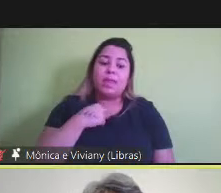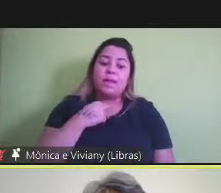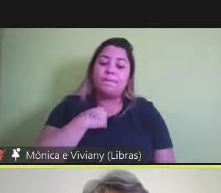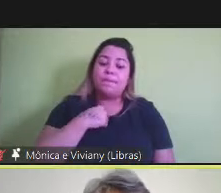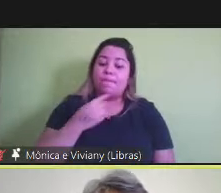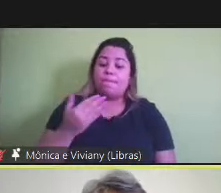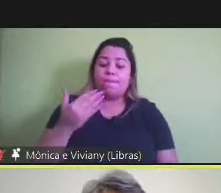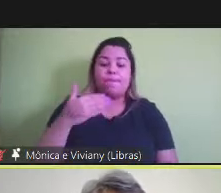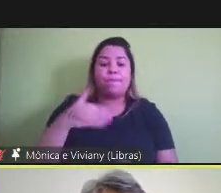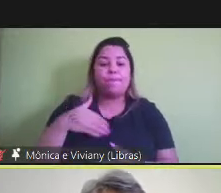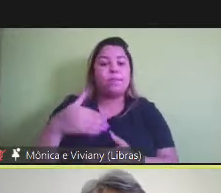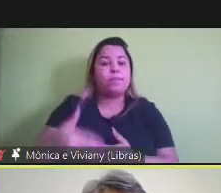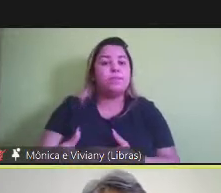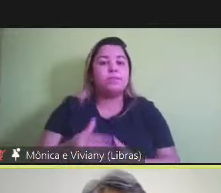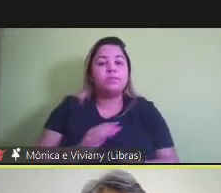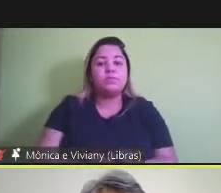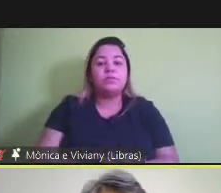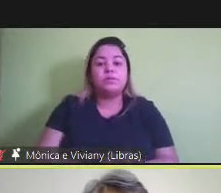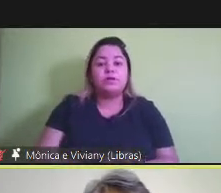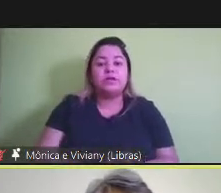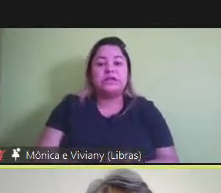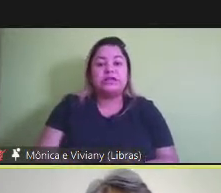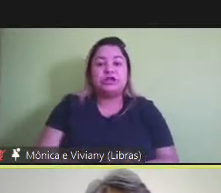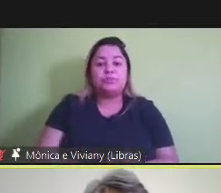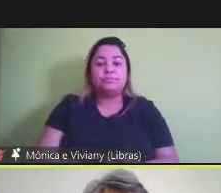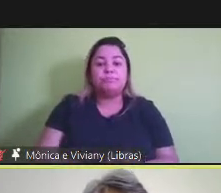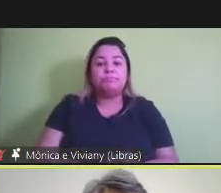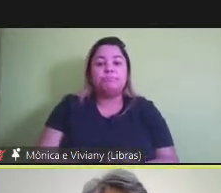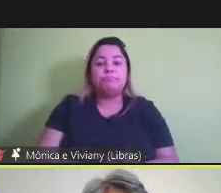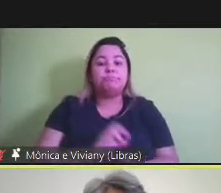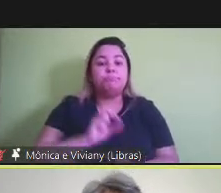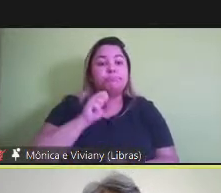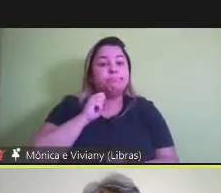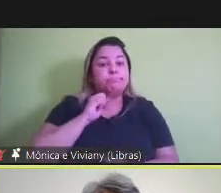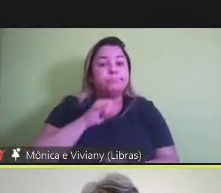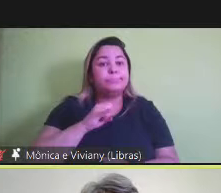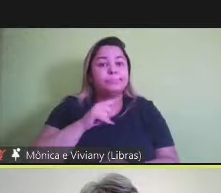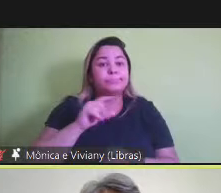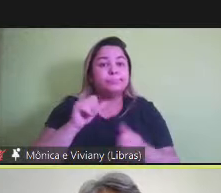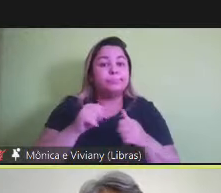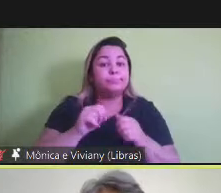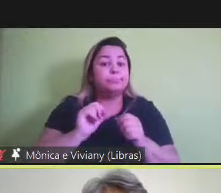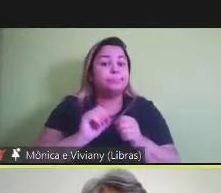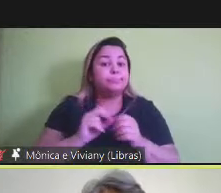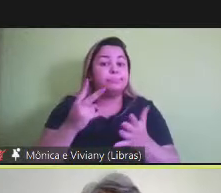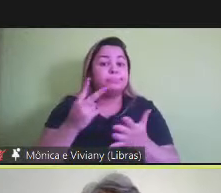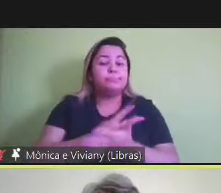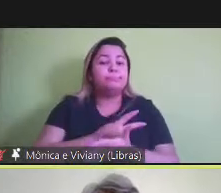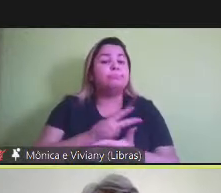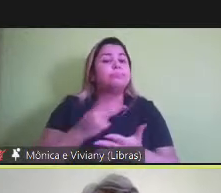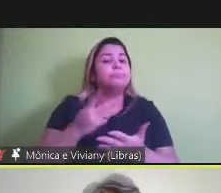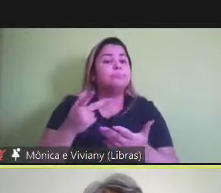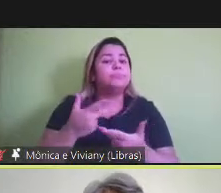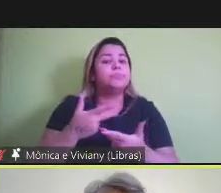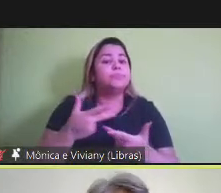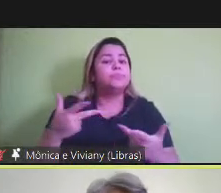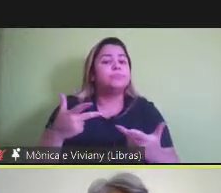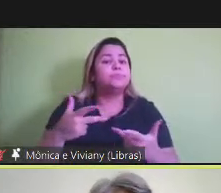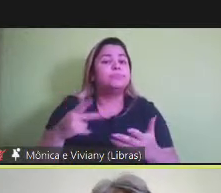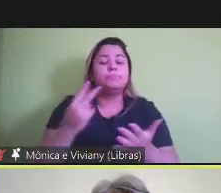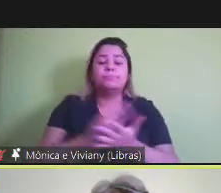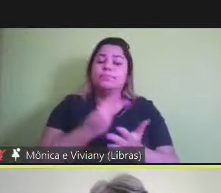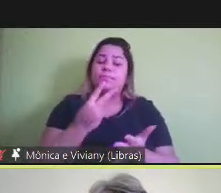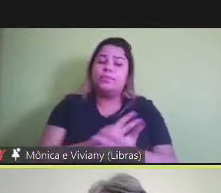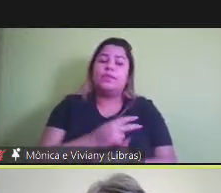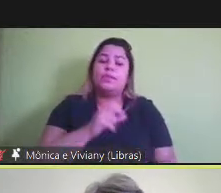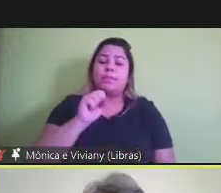there? Nobody should be left out. Nobody can be left out, because if someone is left out, there is something wrong. There is something that is